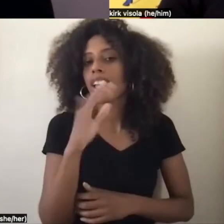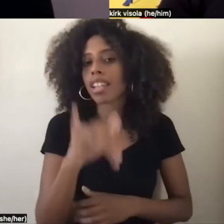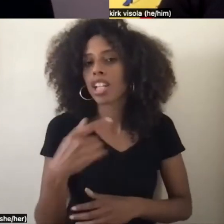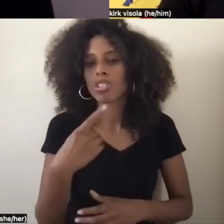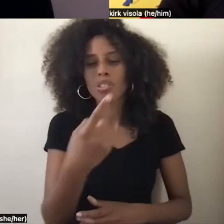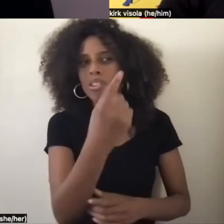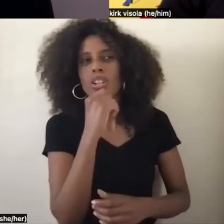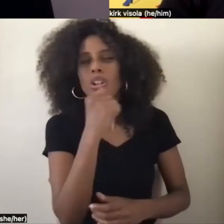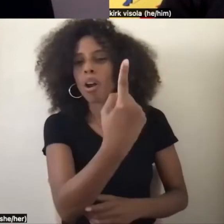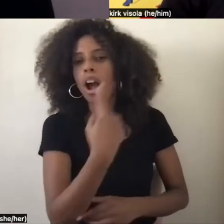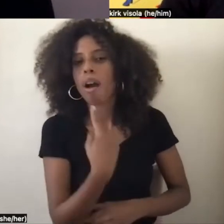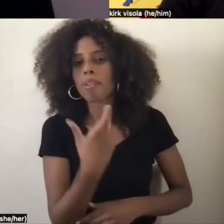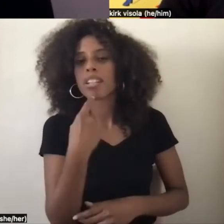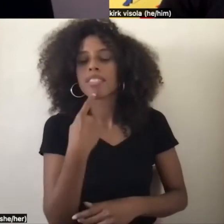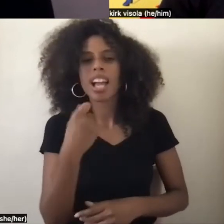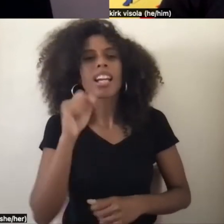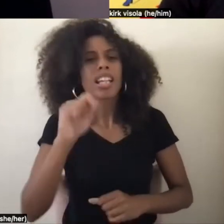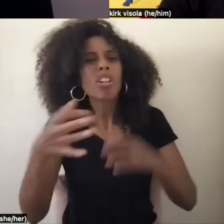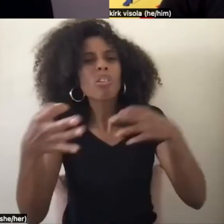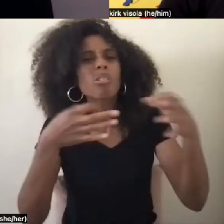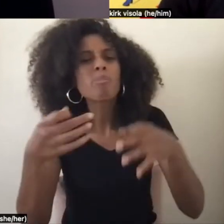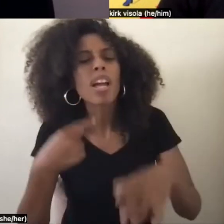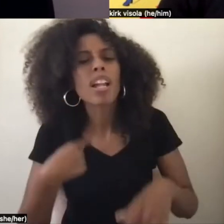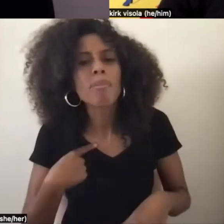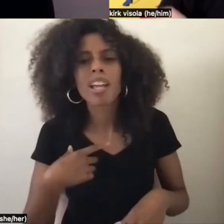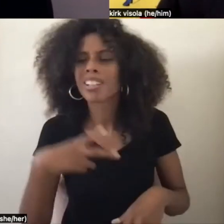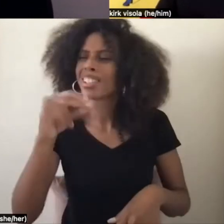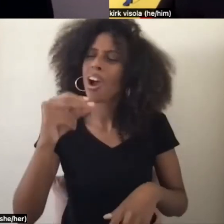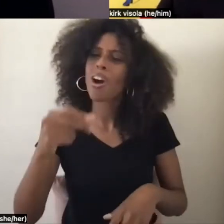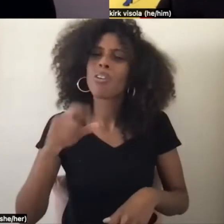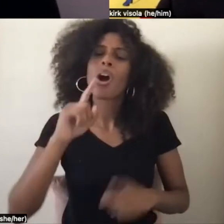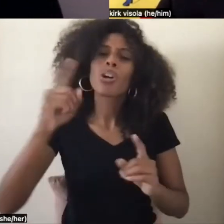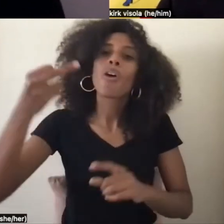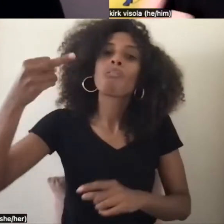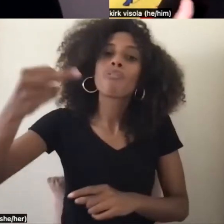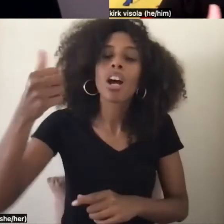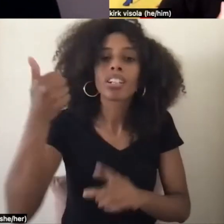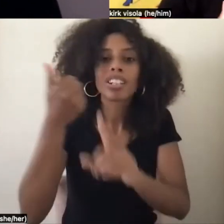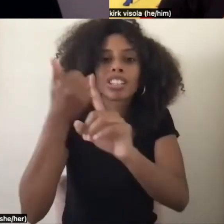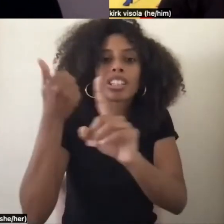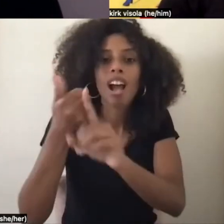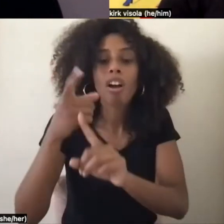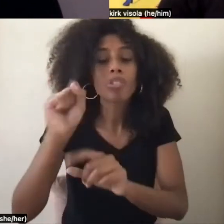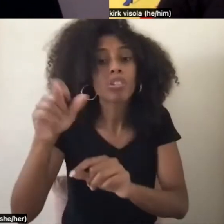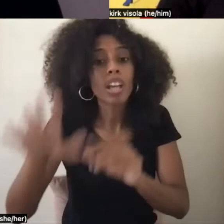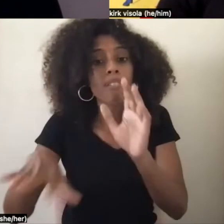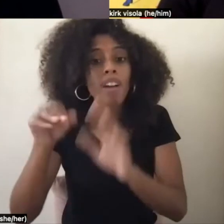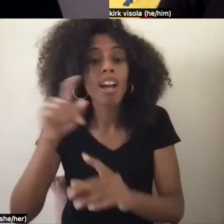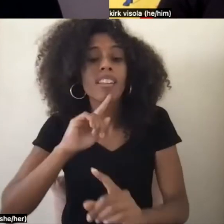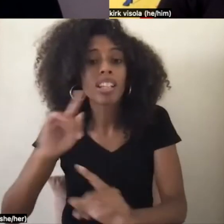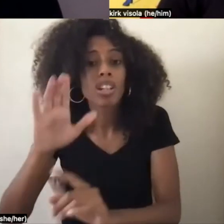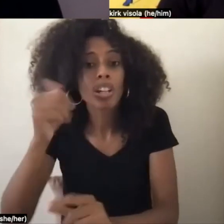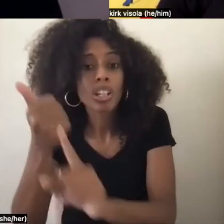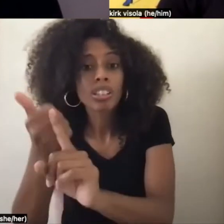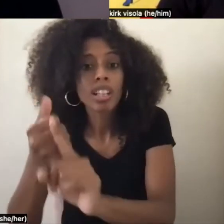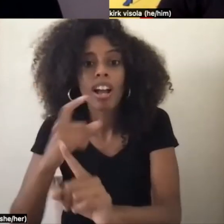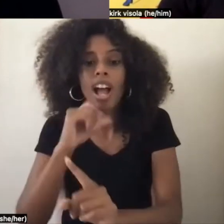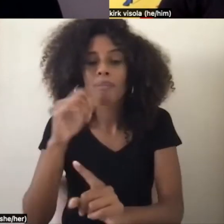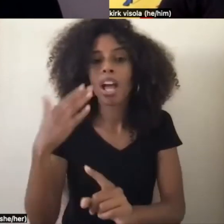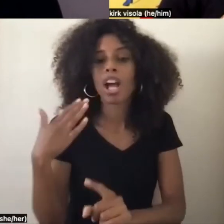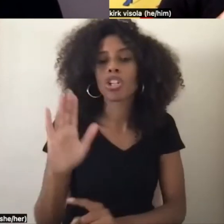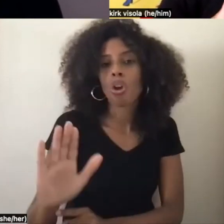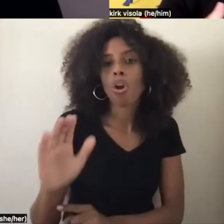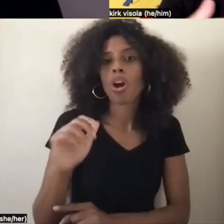me? No, go fuck yourself. I'm not going to explain shit to you. You can go find it yourself. I'm not your errand boy. I'm